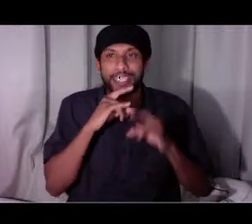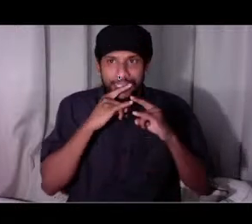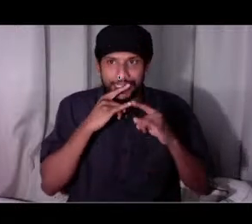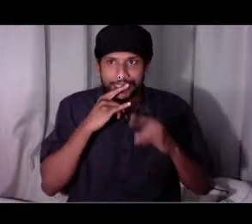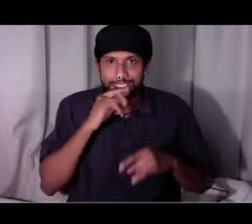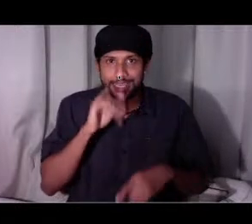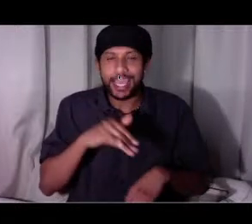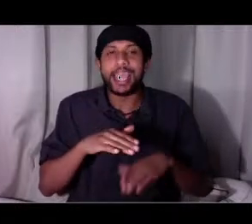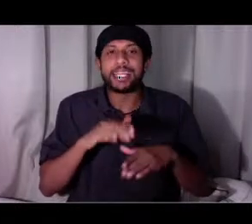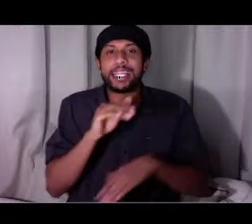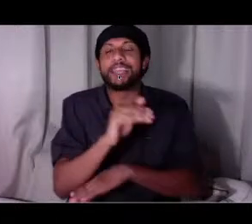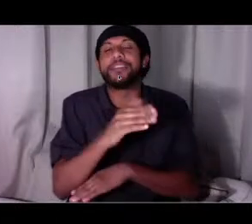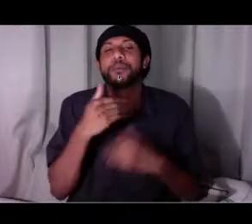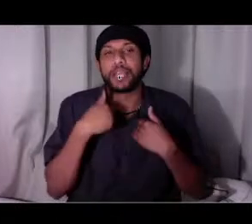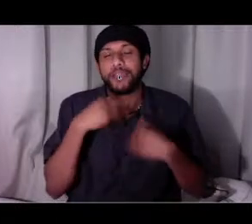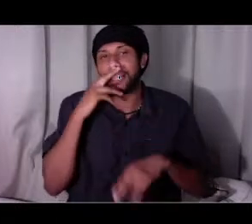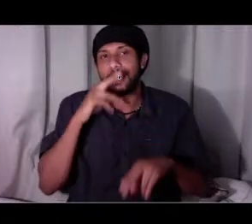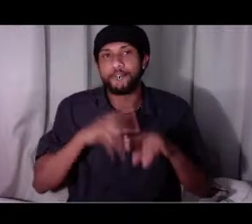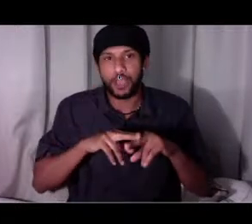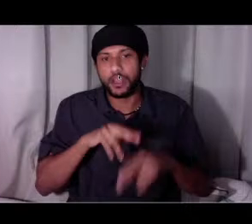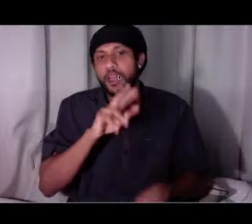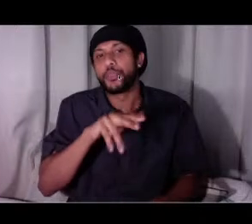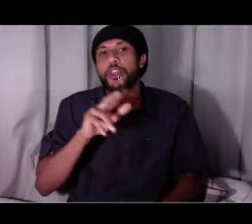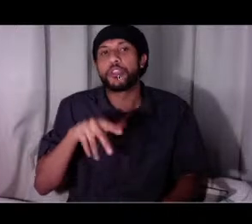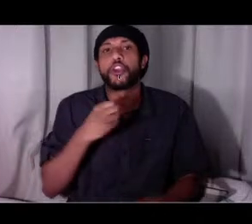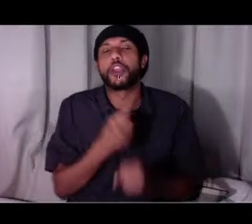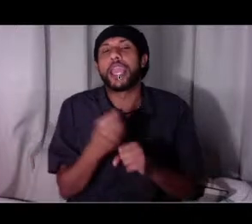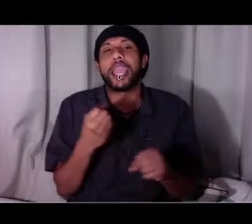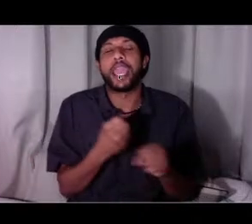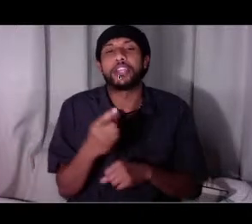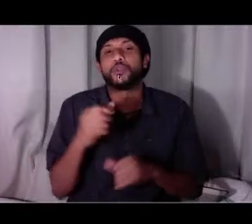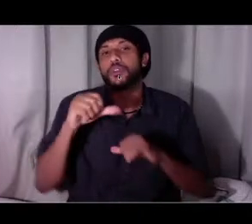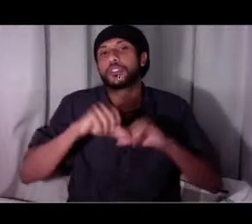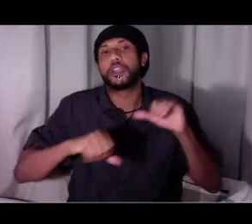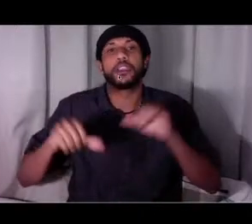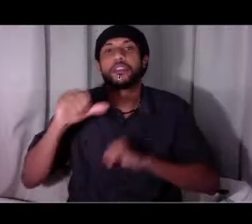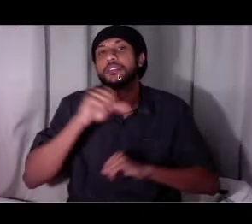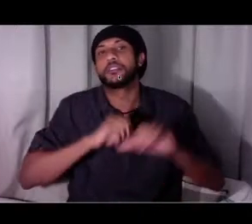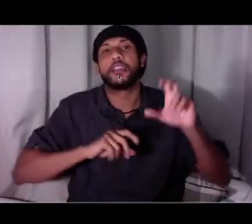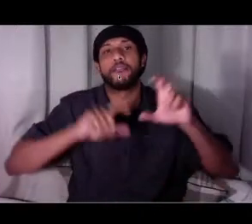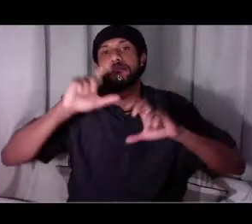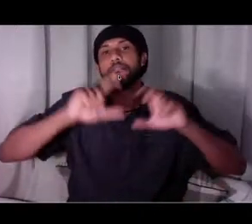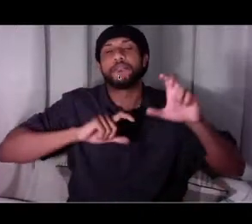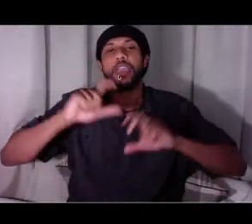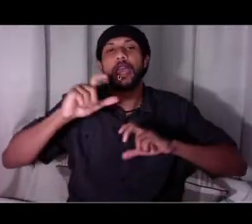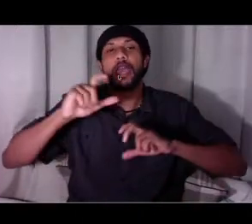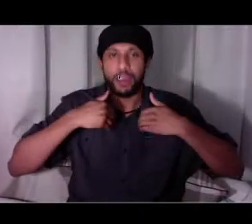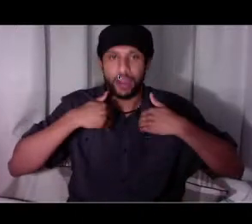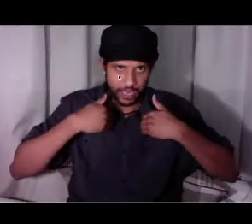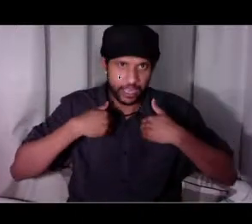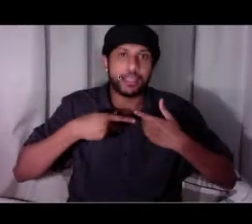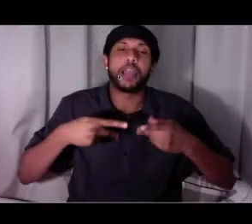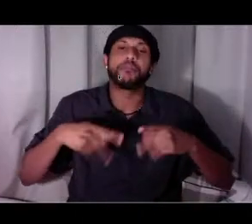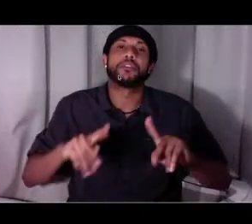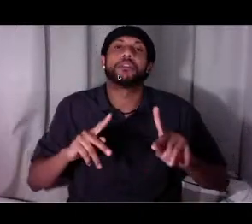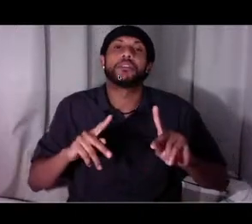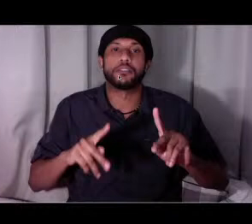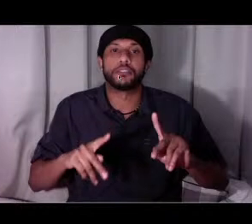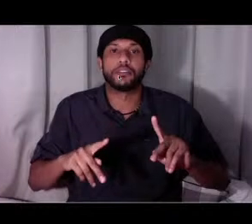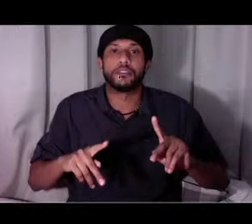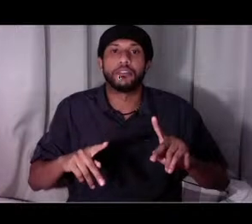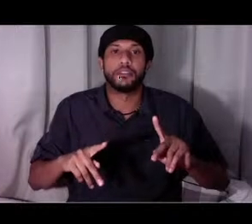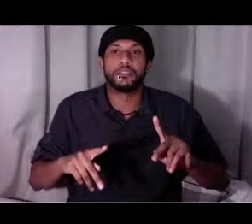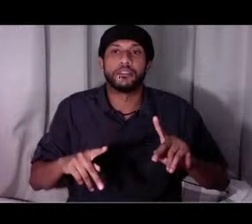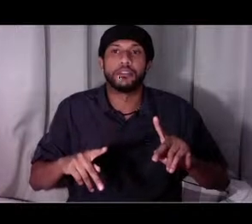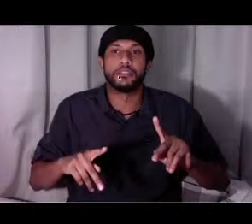so I'm going to have a lot of fun the 33rd annual uh science fair also I've had the opportunity to uh be